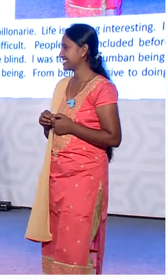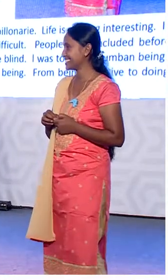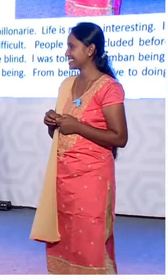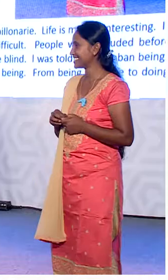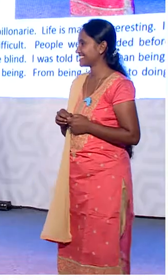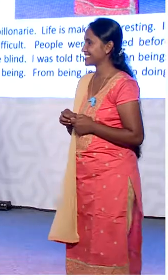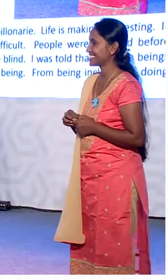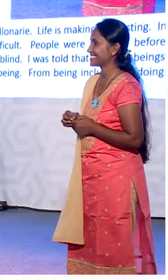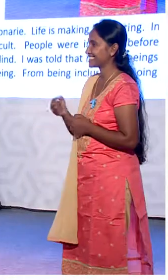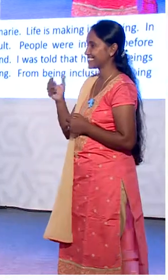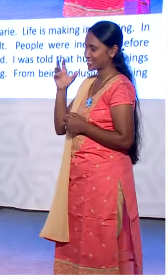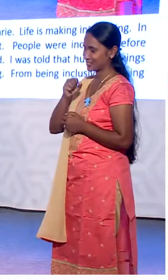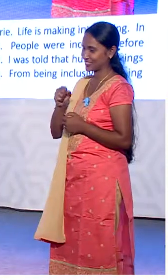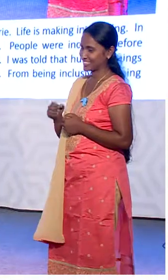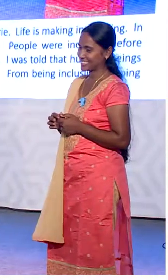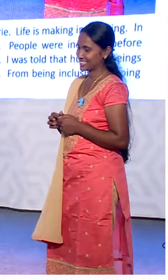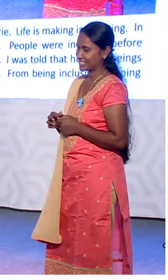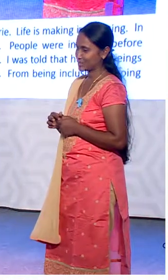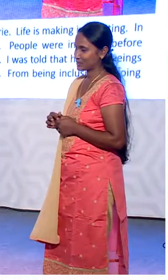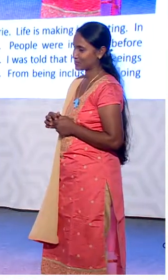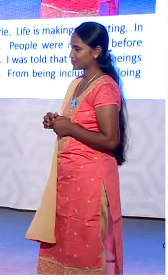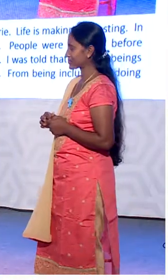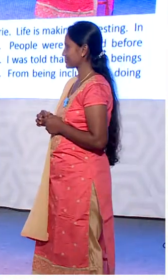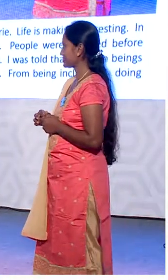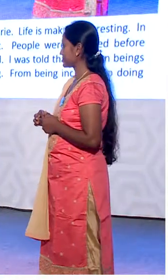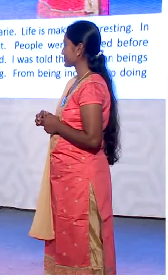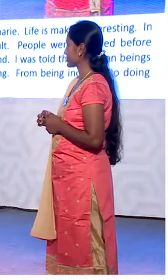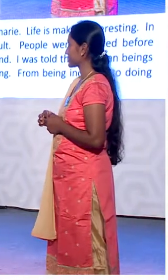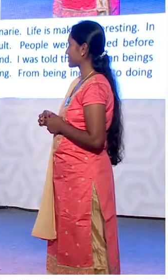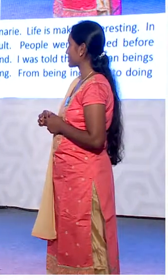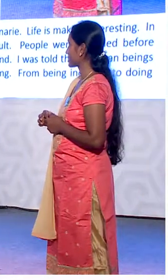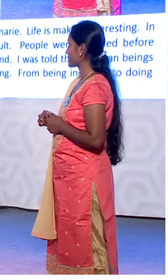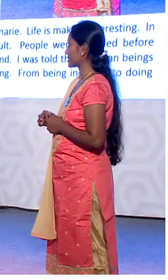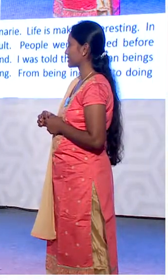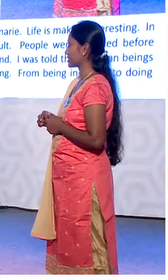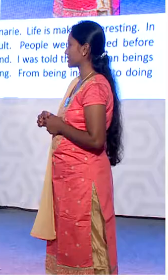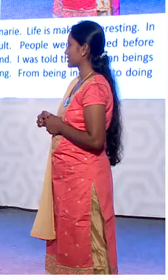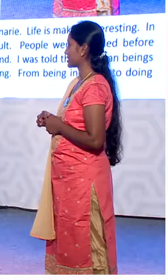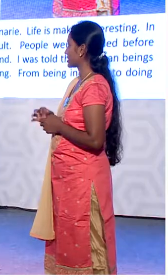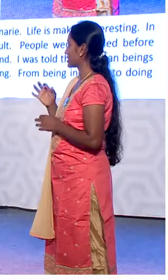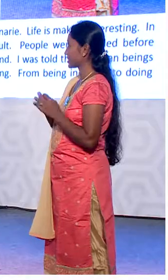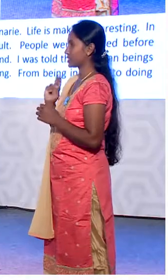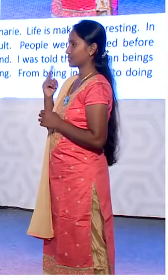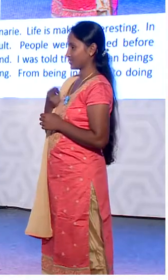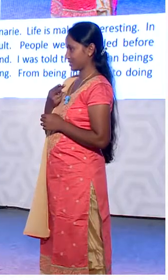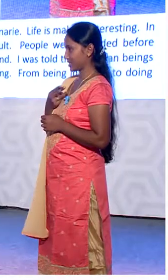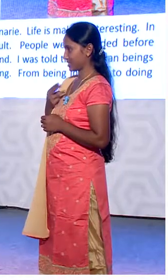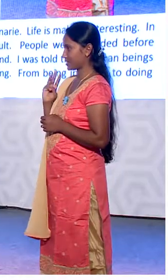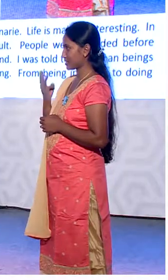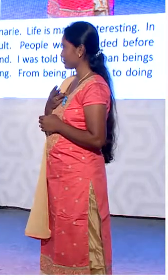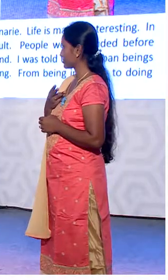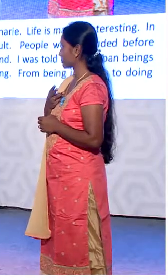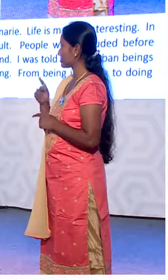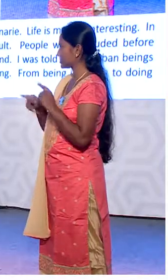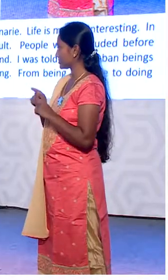Where are they going? Because he was not thinking of going. So, if we really need